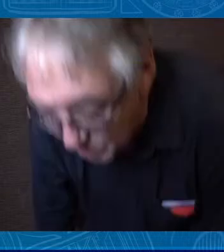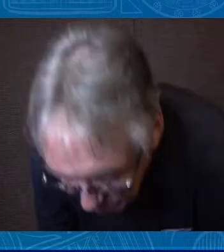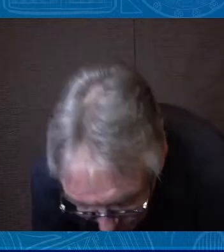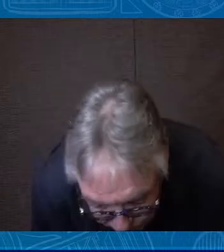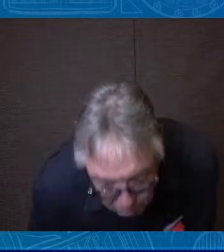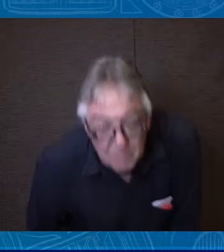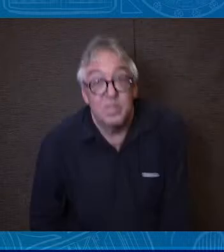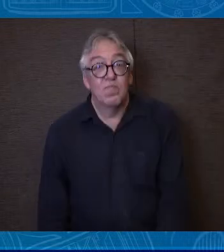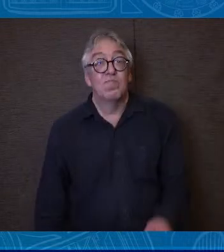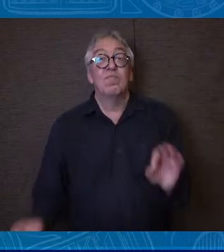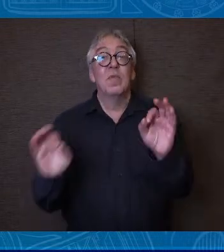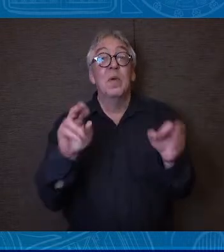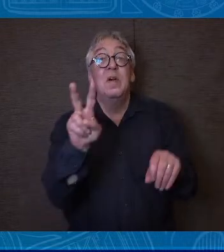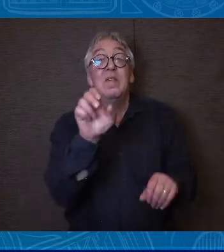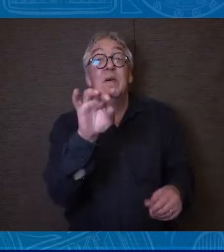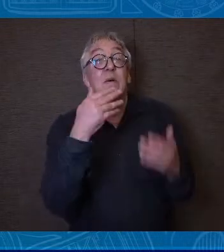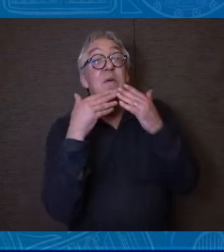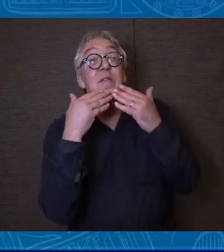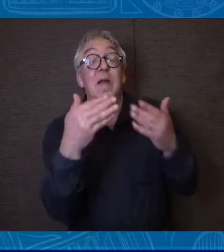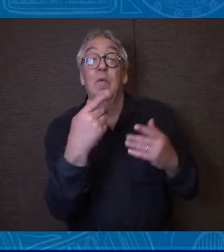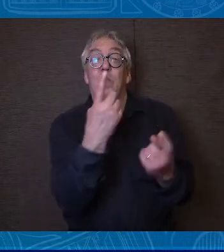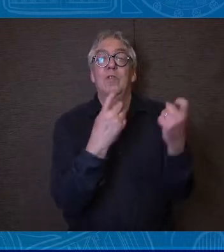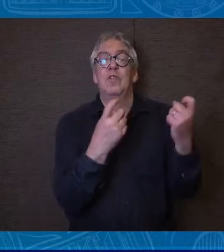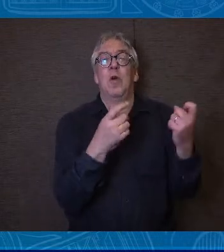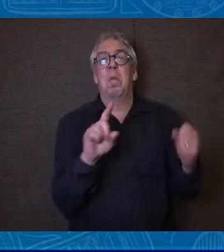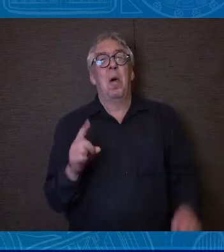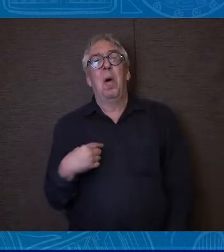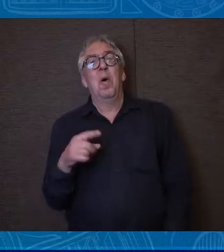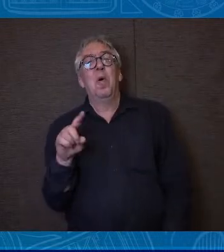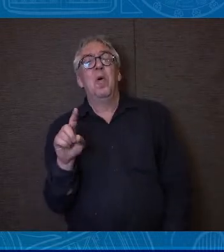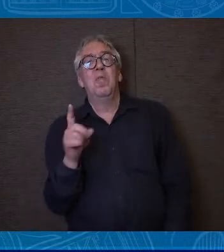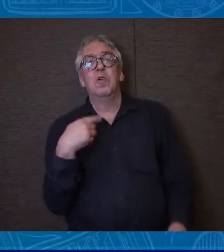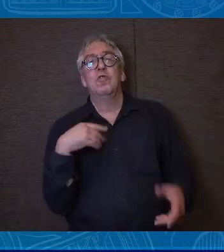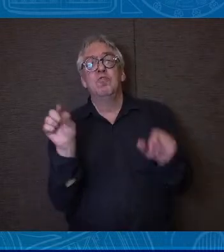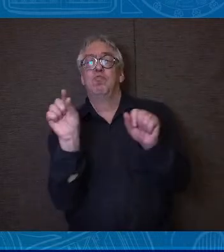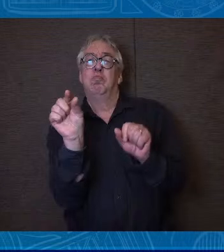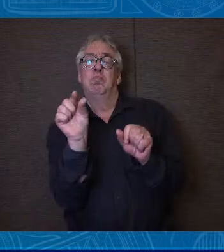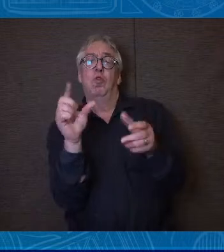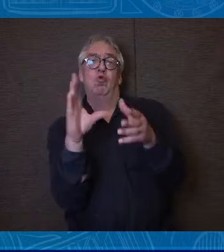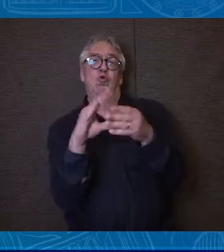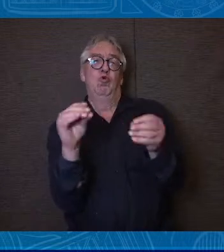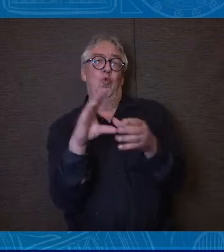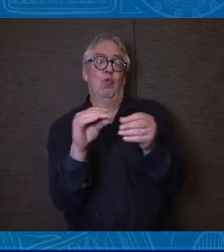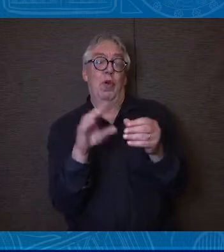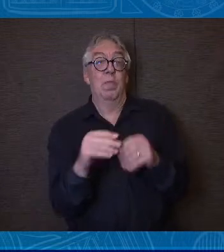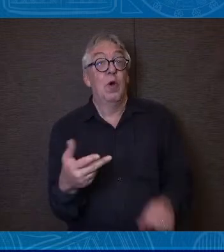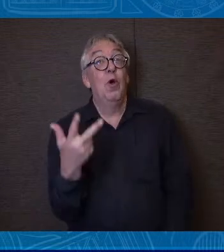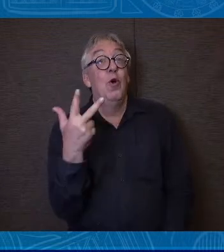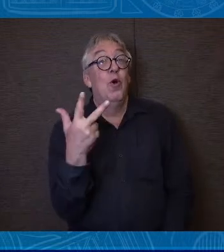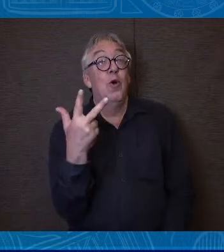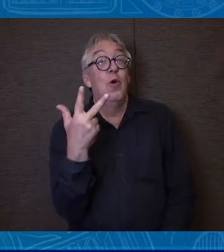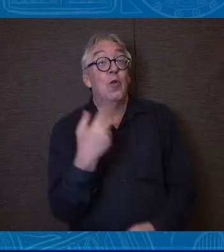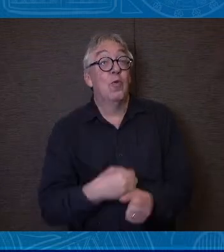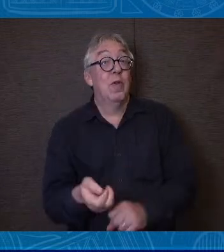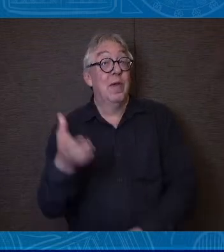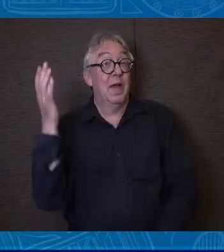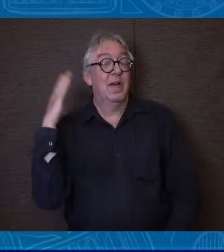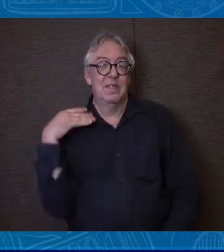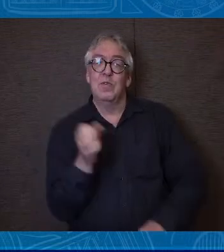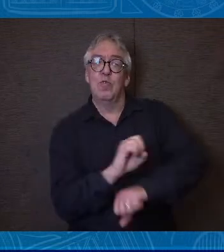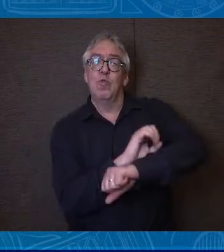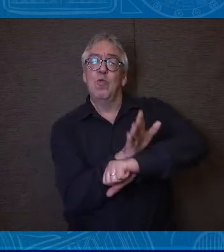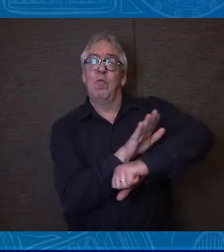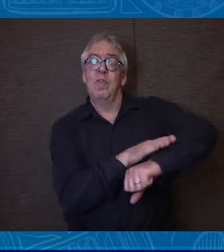question, I just tell you a short story, but a true one. 3 years ago, during the COVID phase, I was